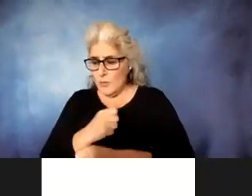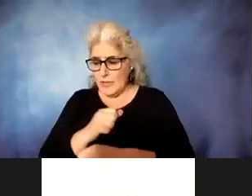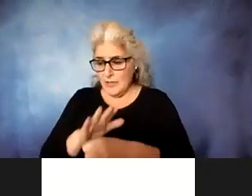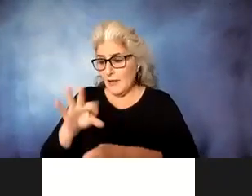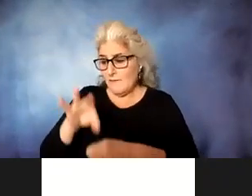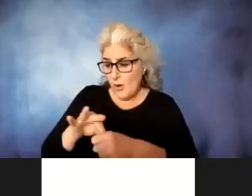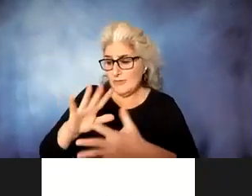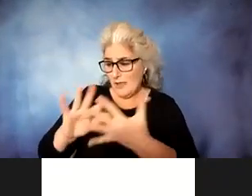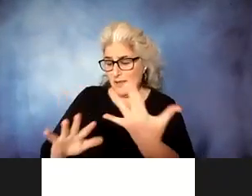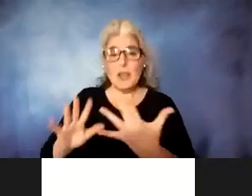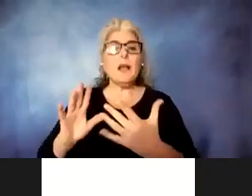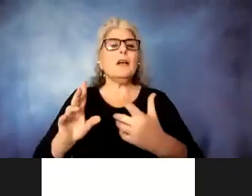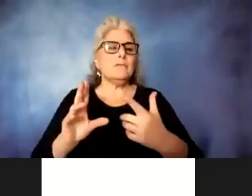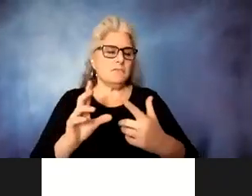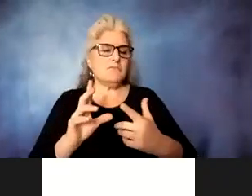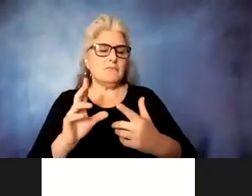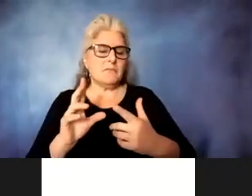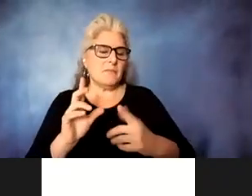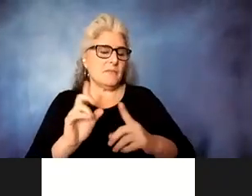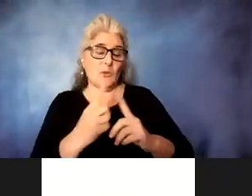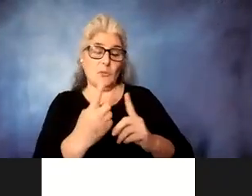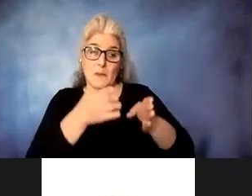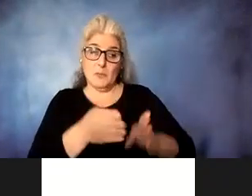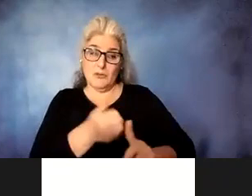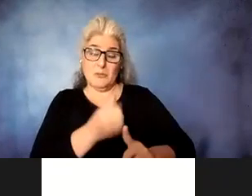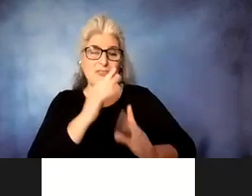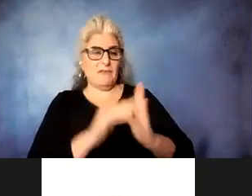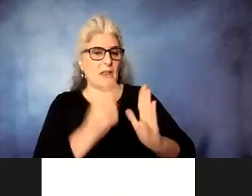votes for the voters who voted for that eliminated candidate.